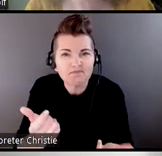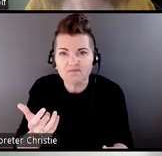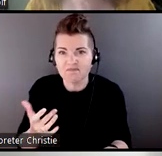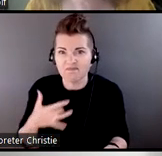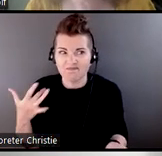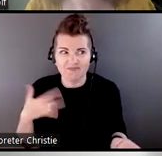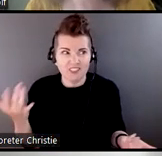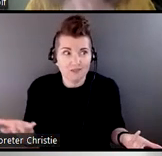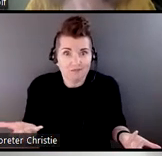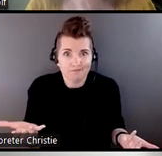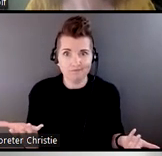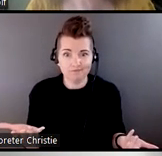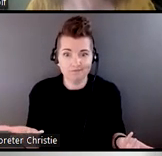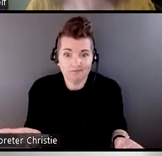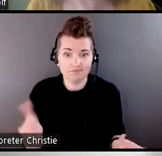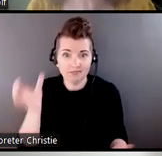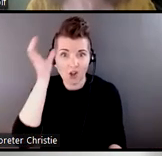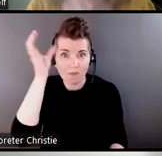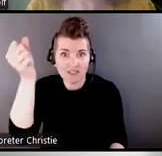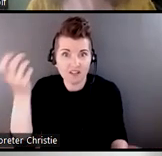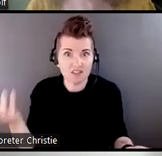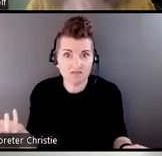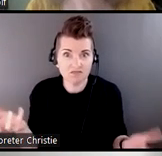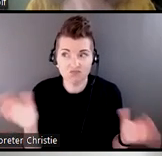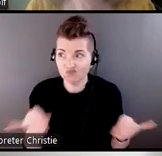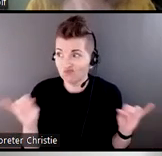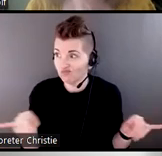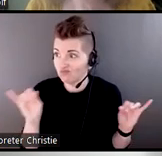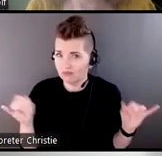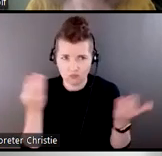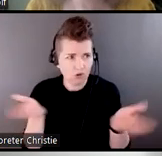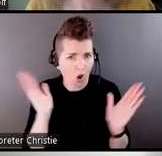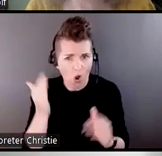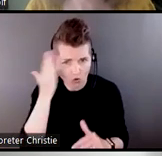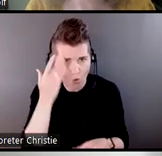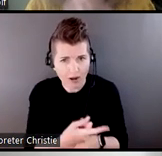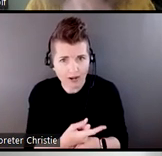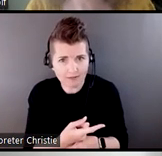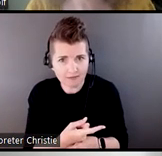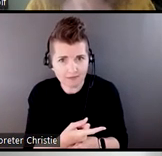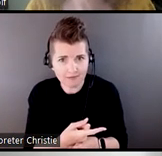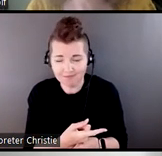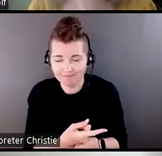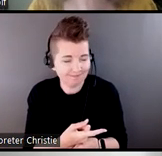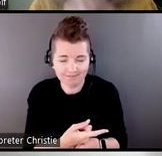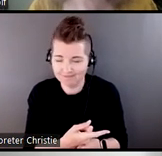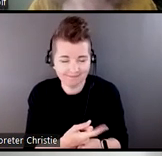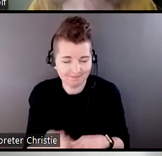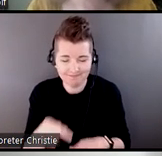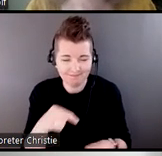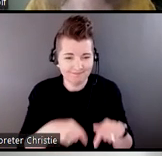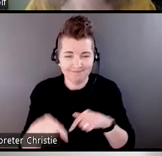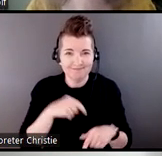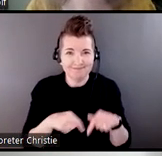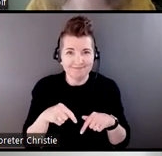sense. And many of us think, doesn't everybody know this? And we have to stop and remember that no, it's top of mind